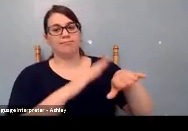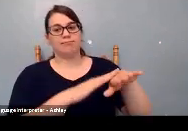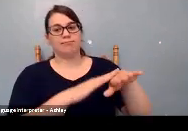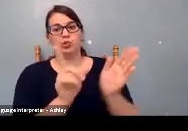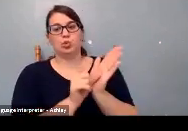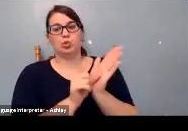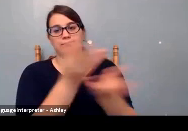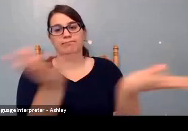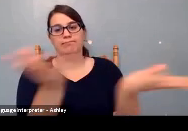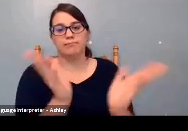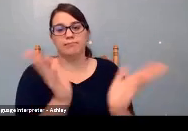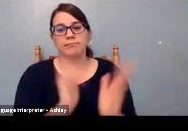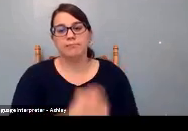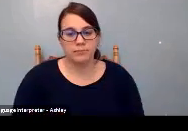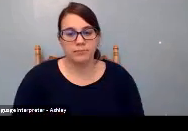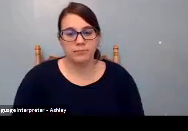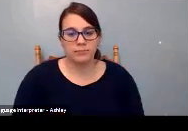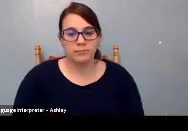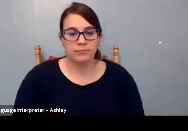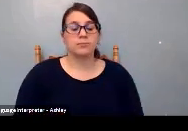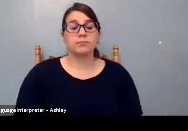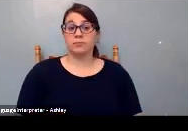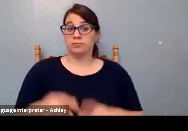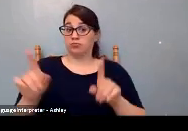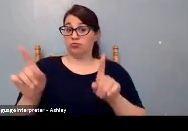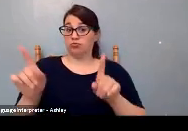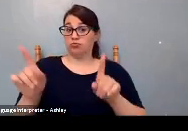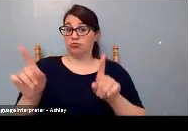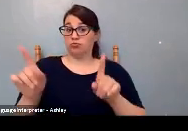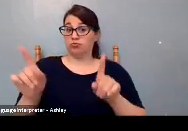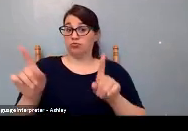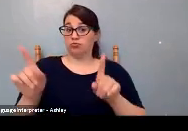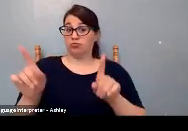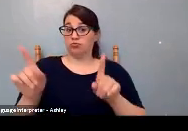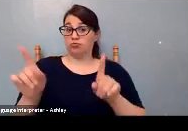So next, I just want to quickly mention the e-gift options.